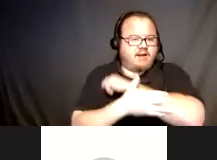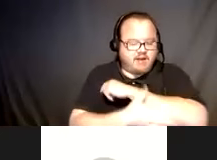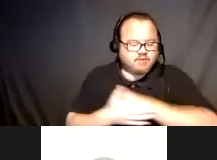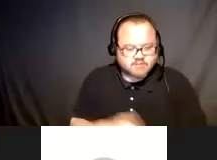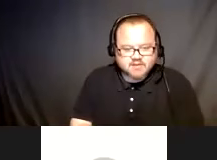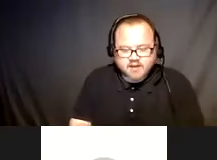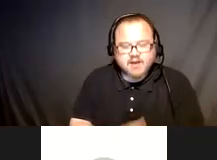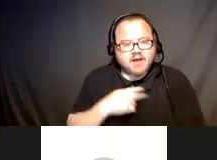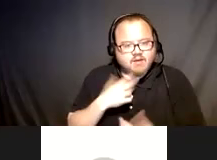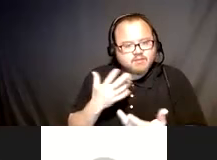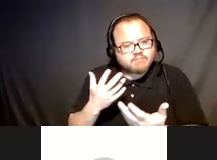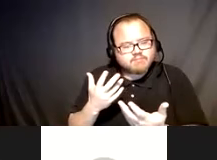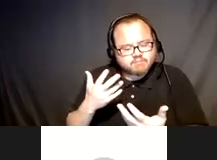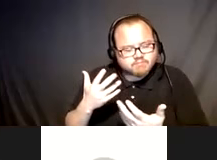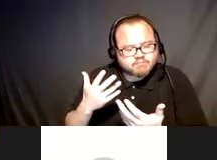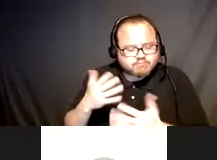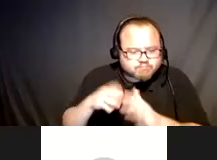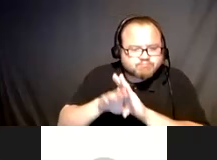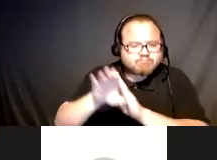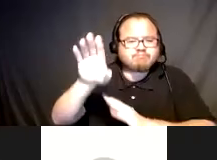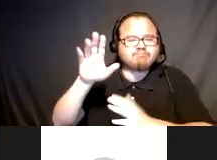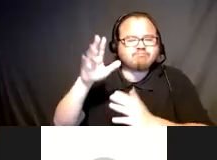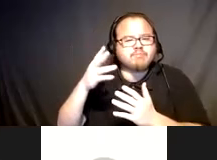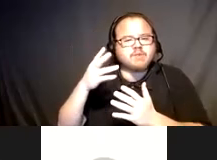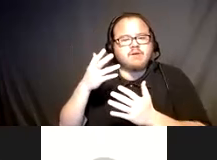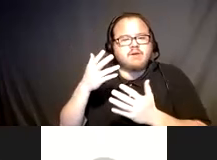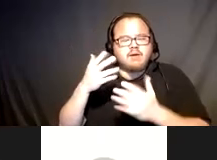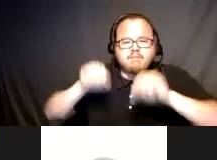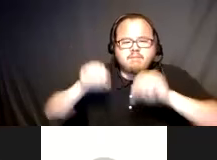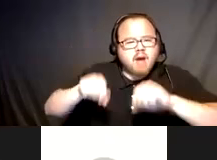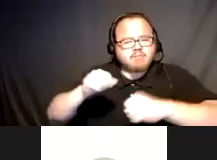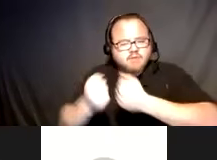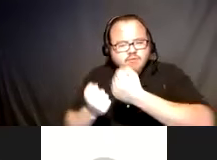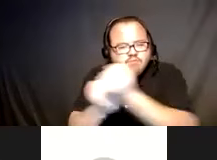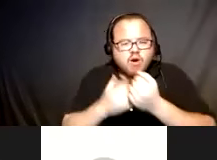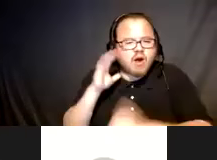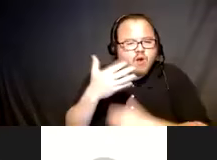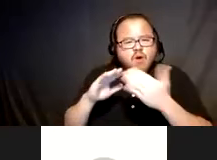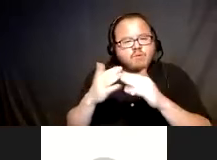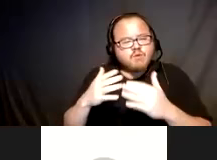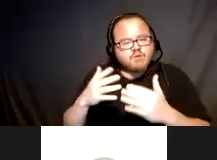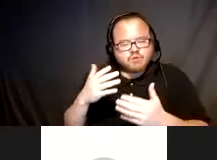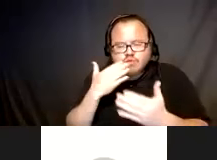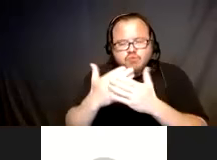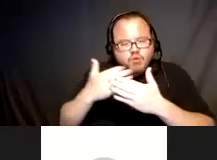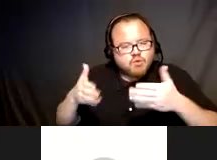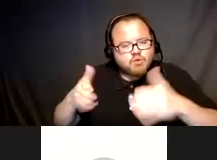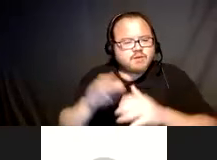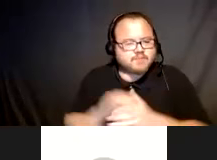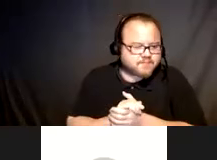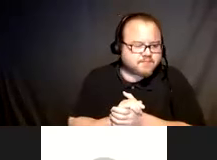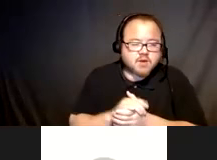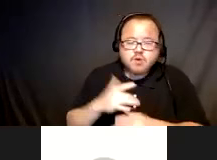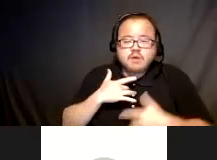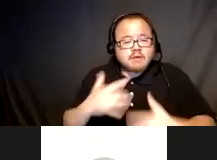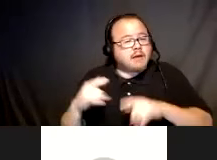build capacity to support our community in a more meaningful way. Individuals who attend the training often